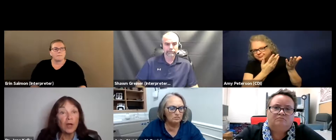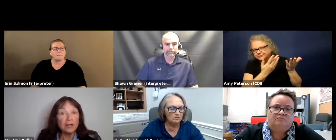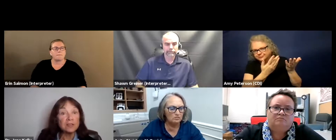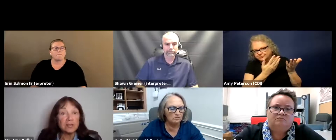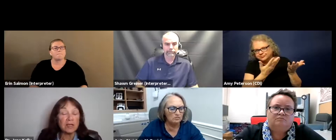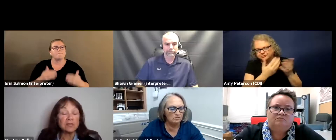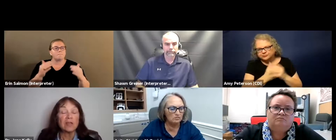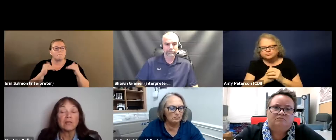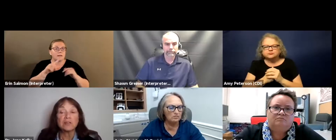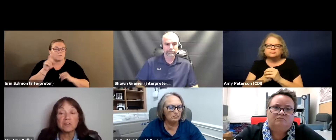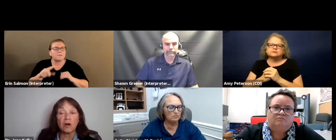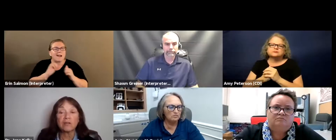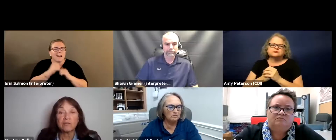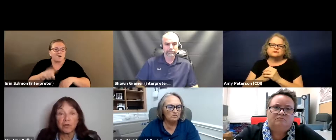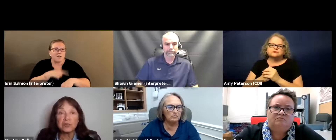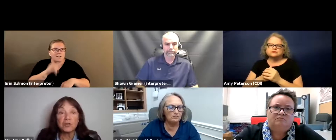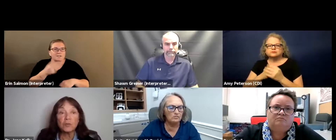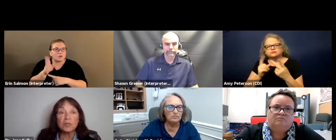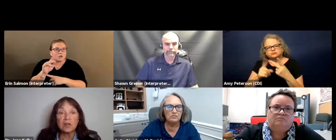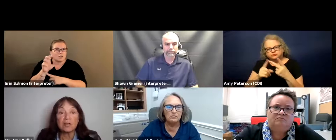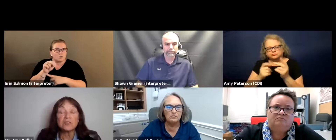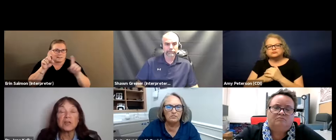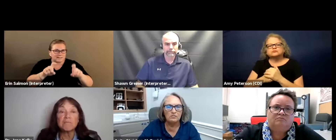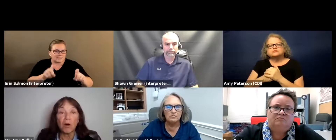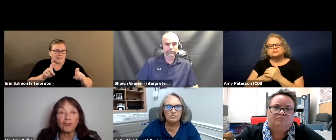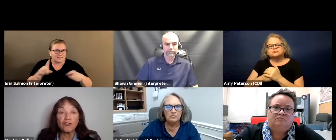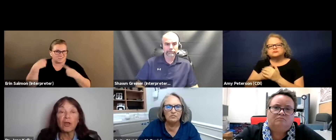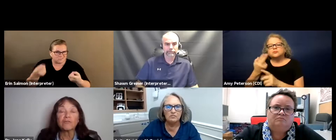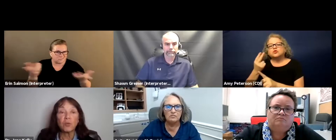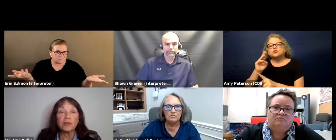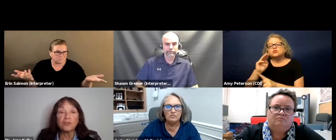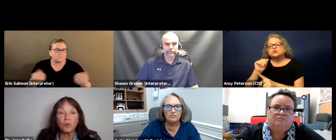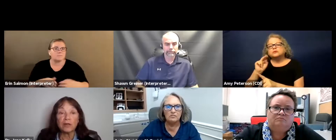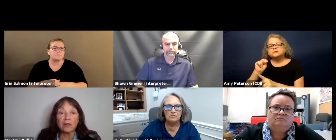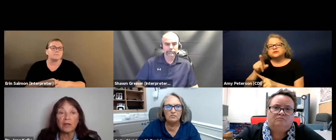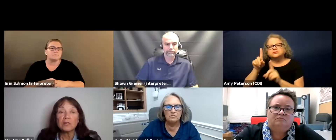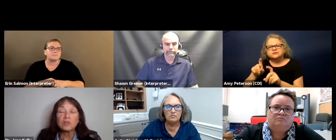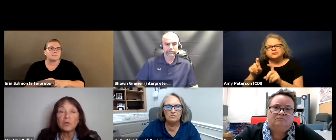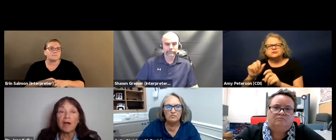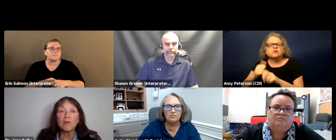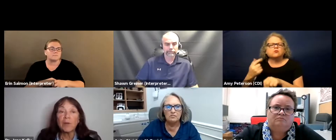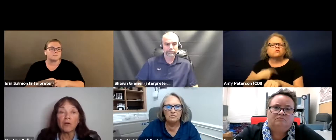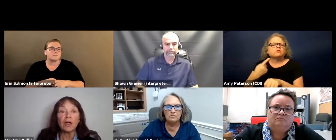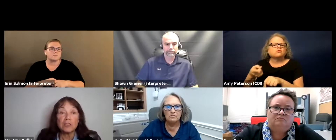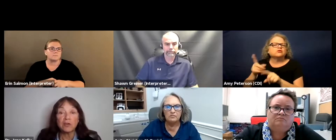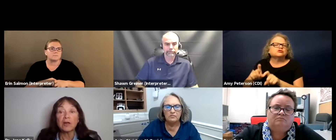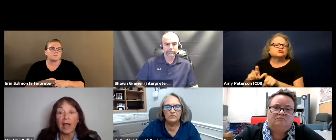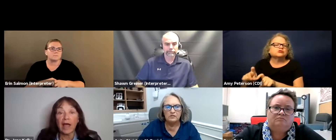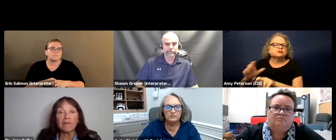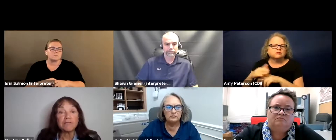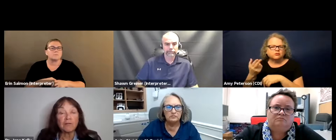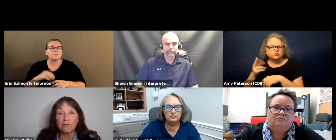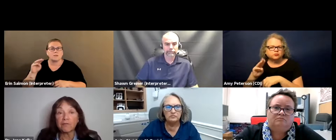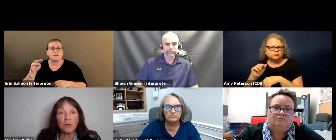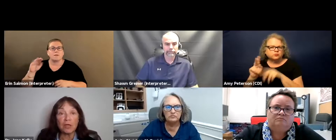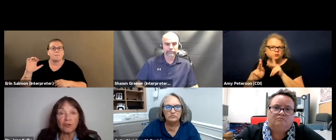in the United States. They started the first human studies in March of 2020. So we have about a year and a